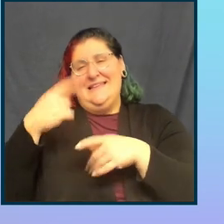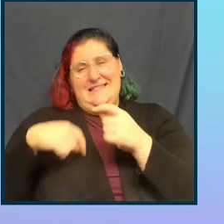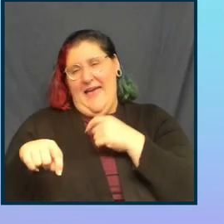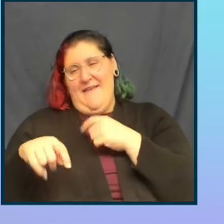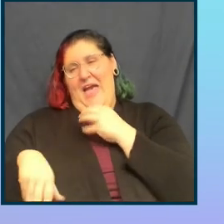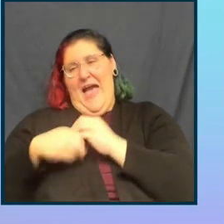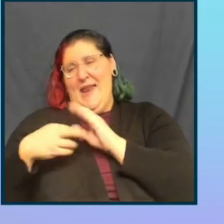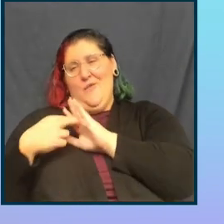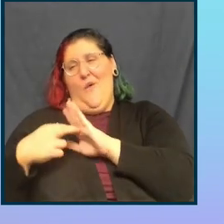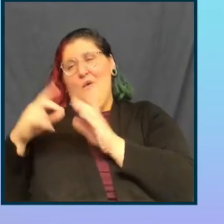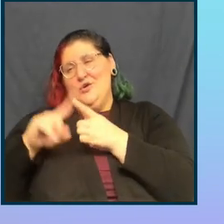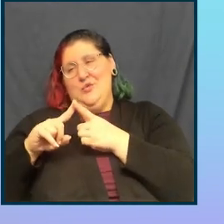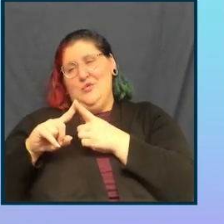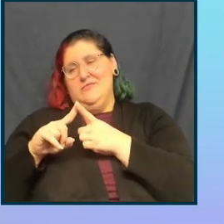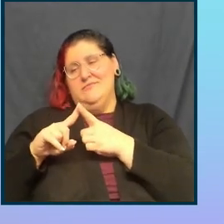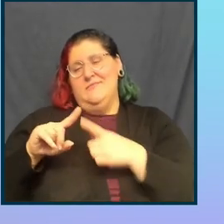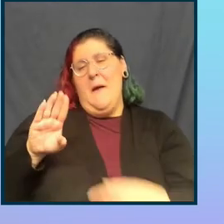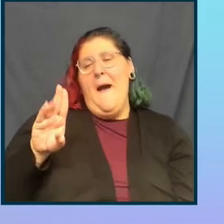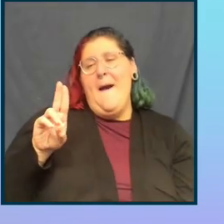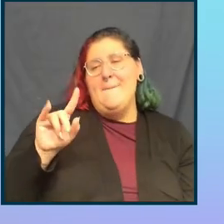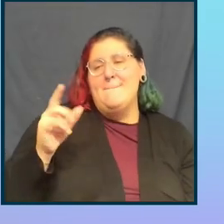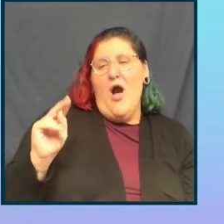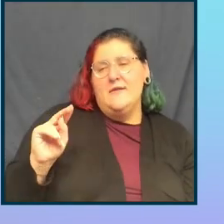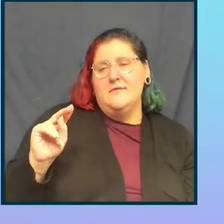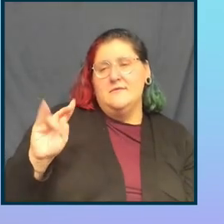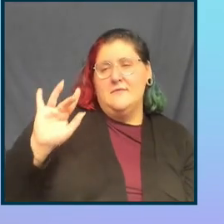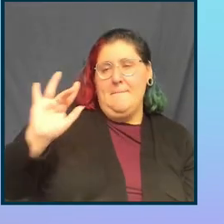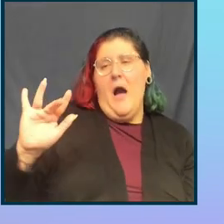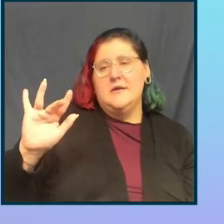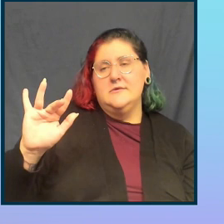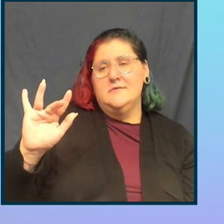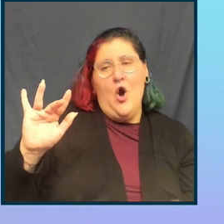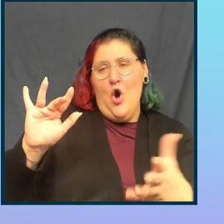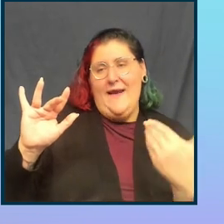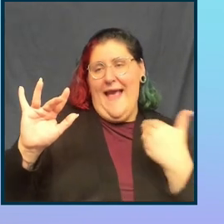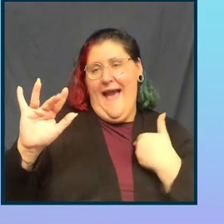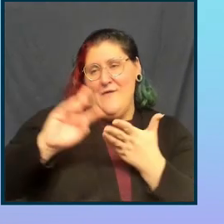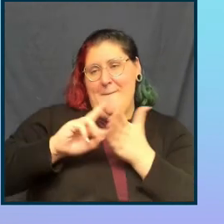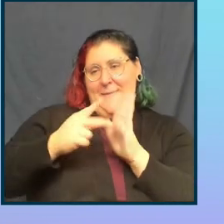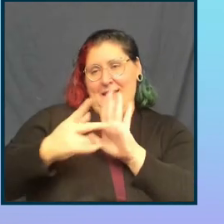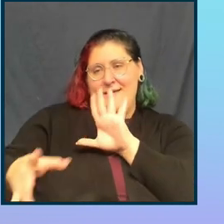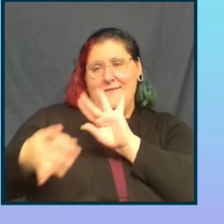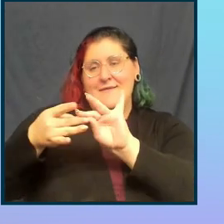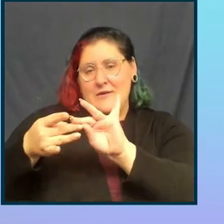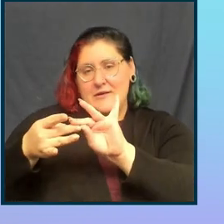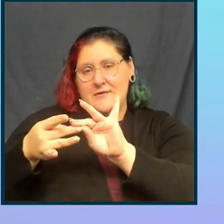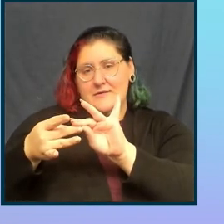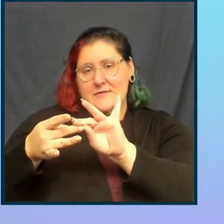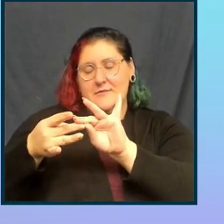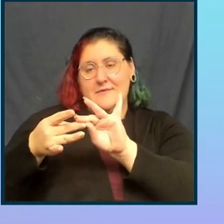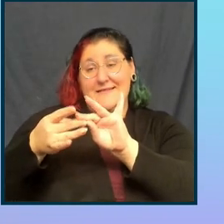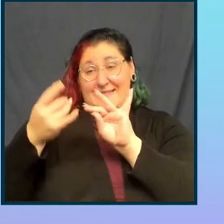to, say, a button that has implied meaning already. And if you add another role to a button,